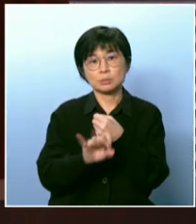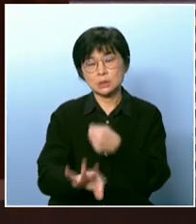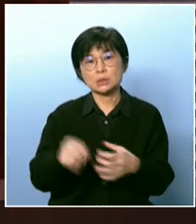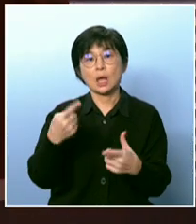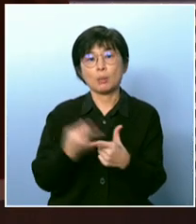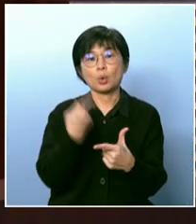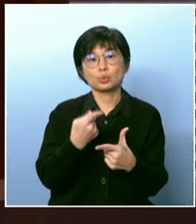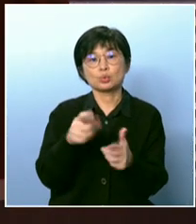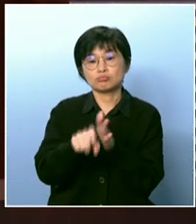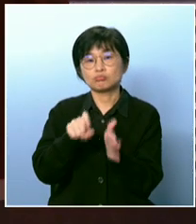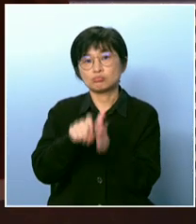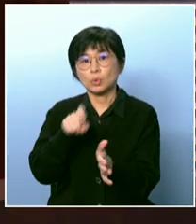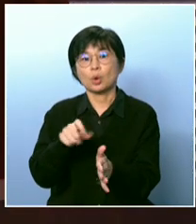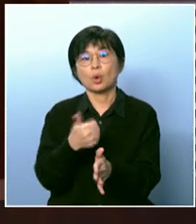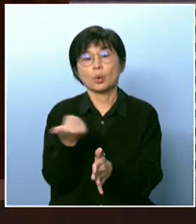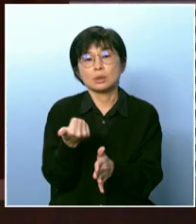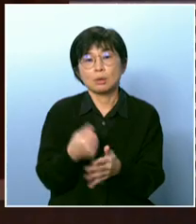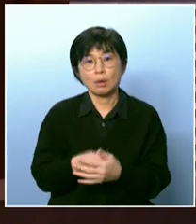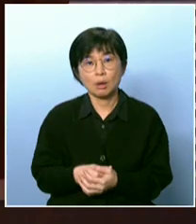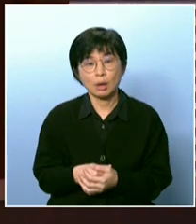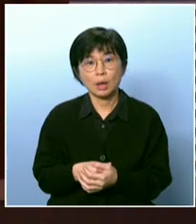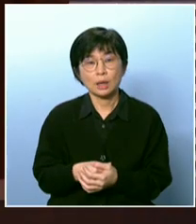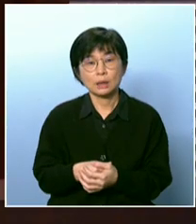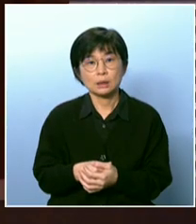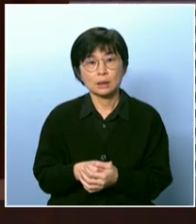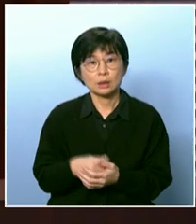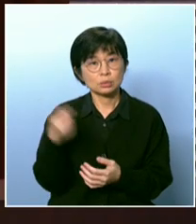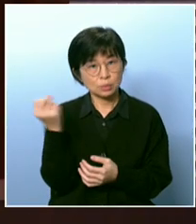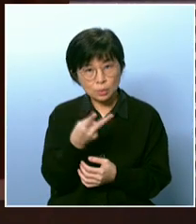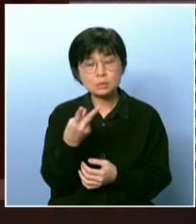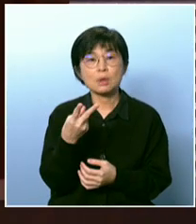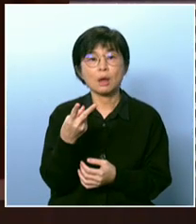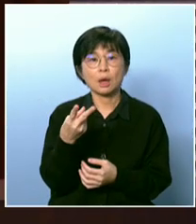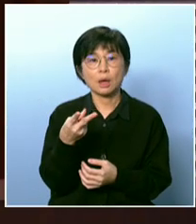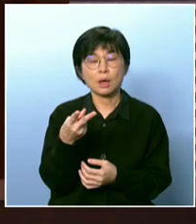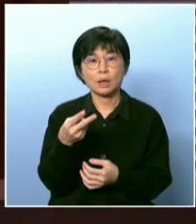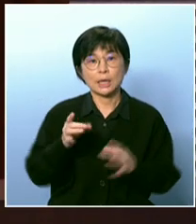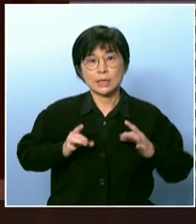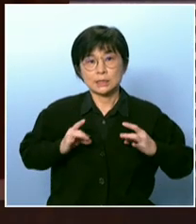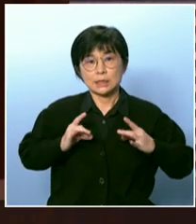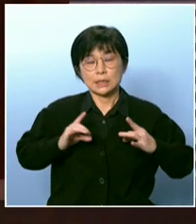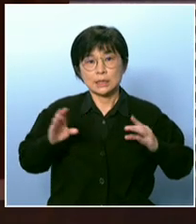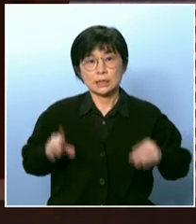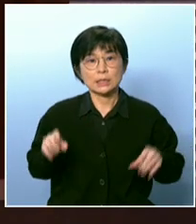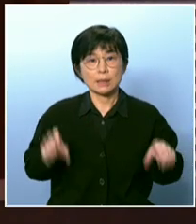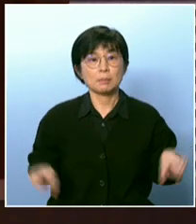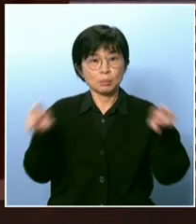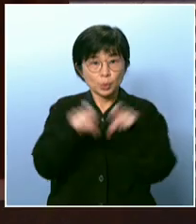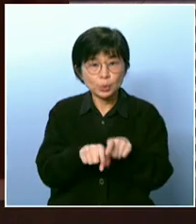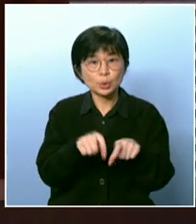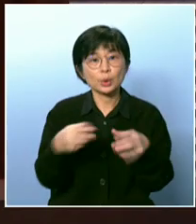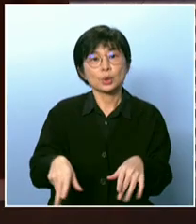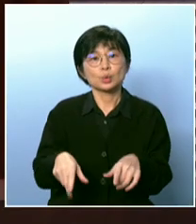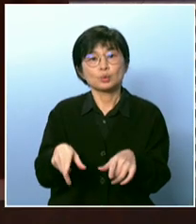criteria are met and if they have in place a personal development plan, they can make use of the savings starting from